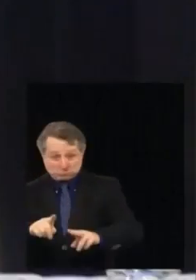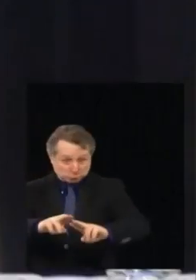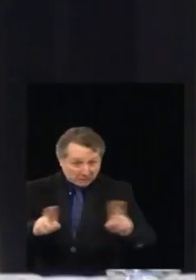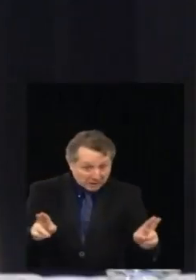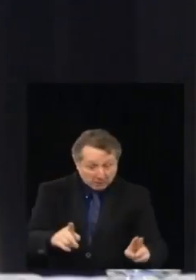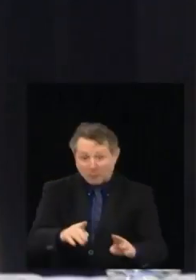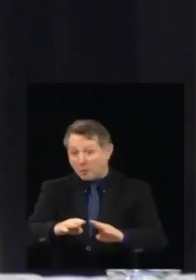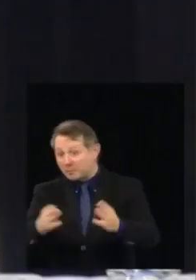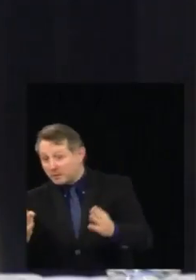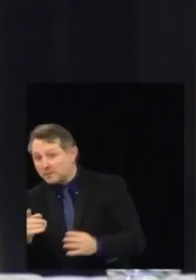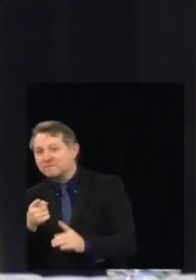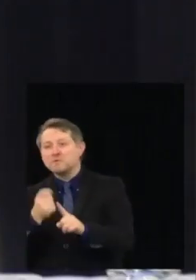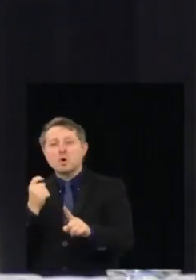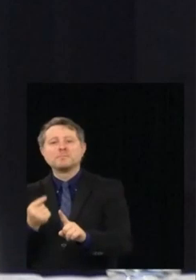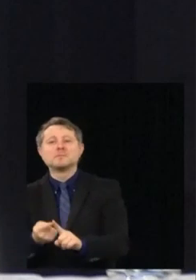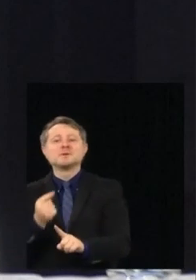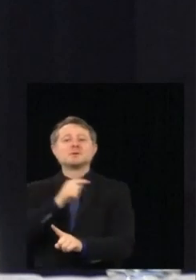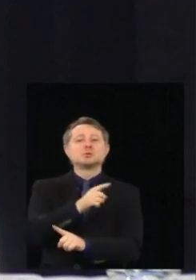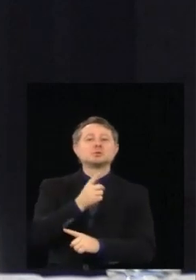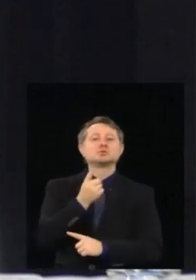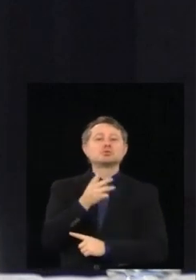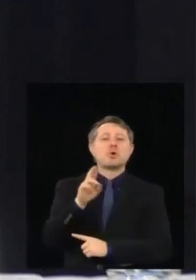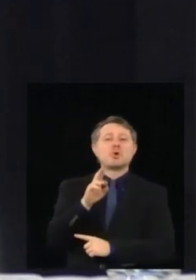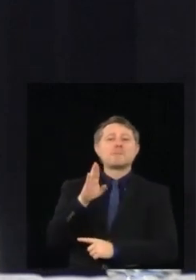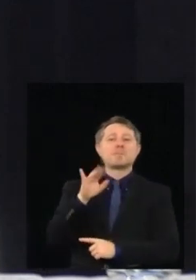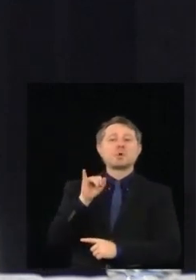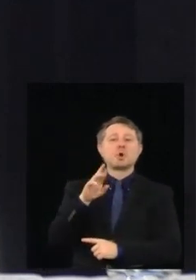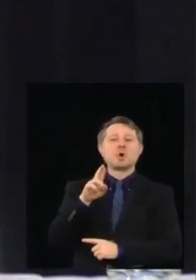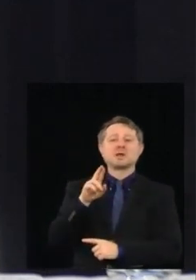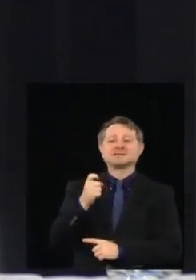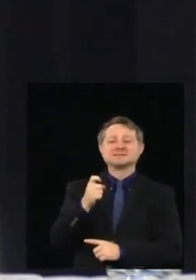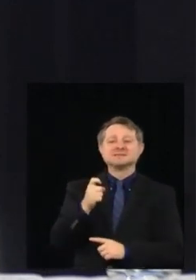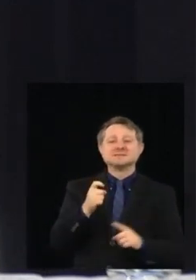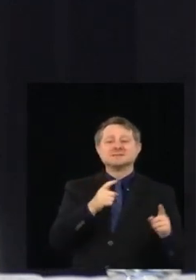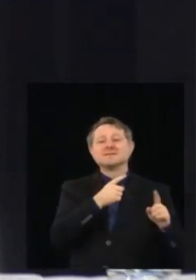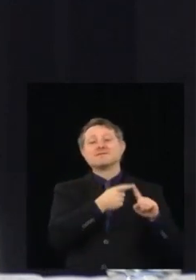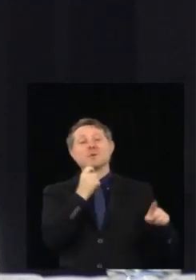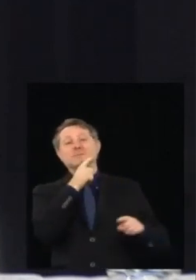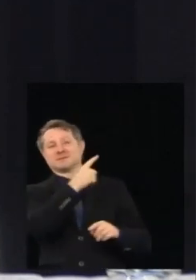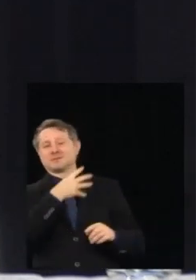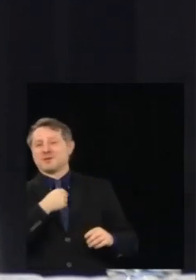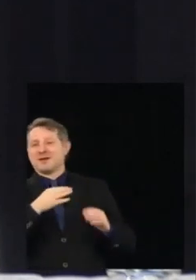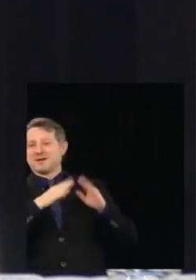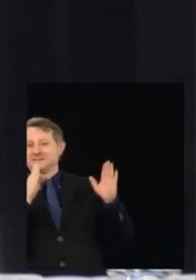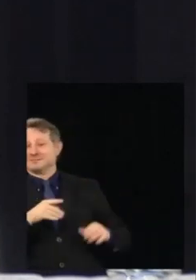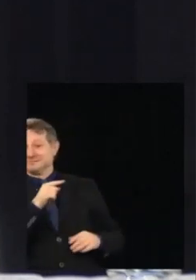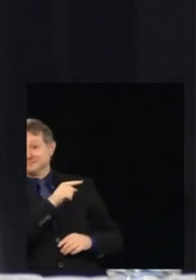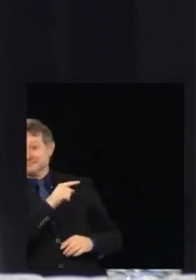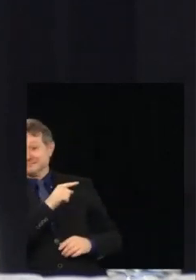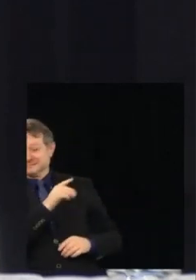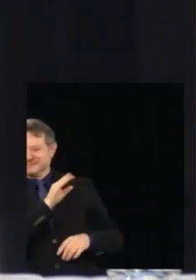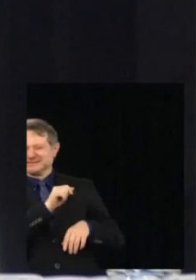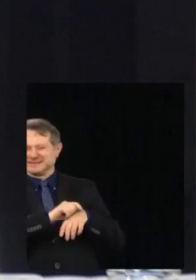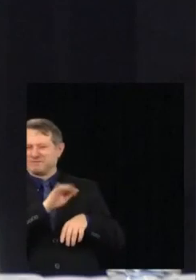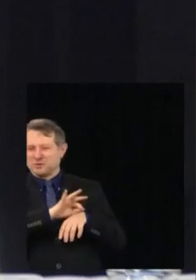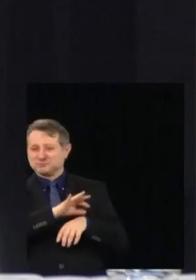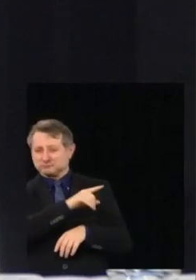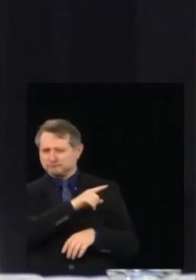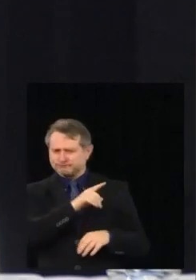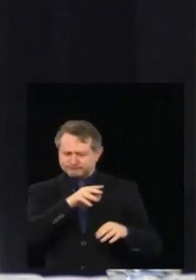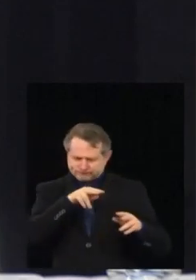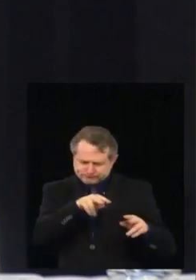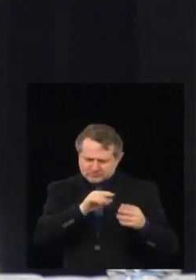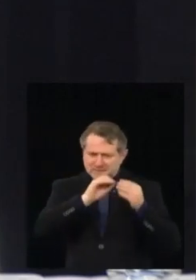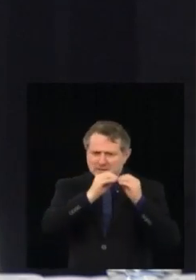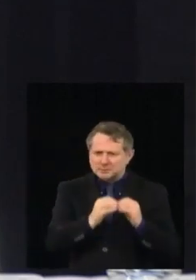Dr. Birx and the White House Coronavirus Task Force. As the governor has continued to note, we do everything on the facts and the metrics and the data, and ensuring that a